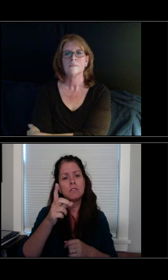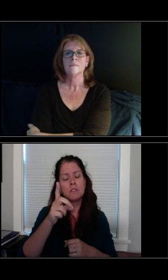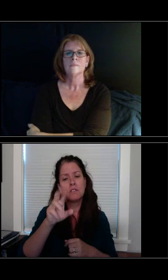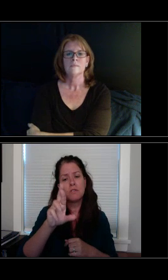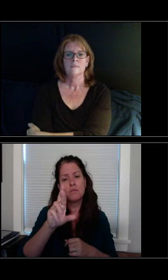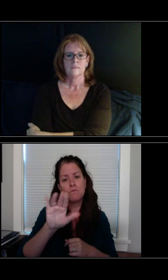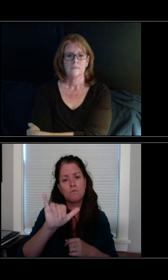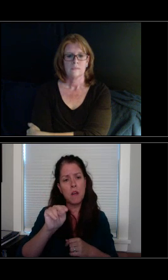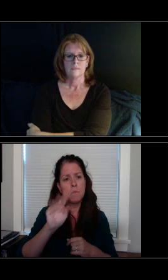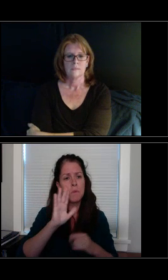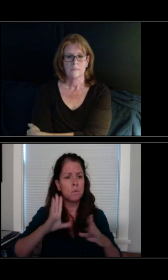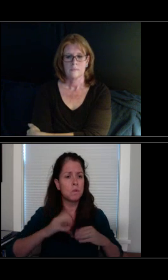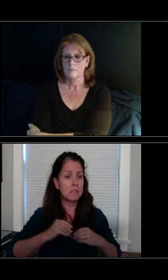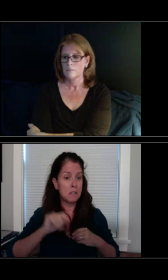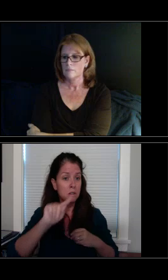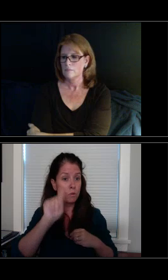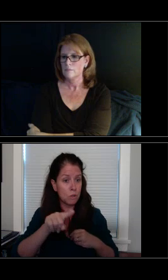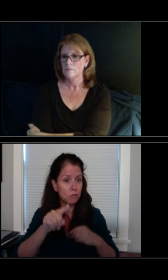us.